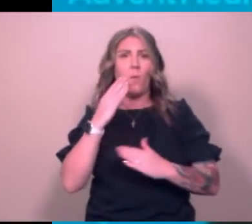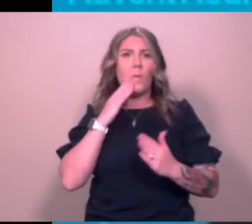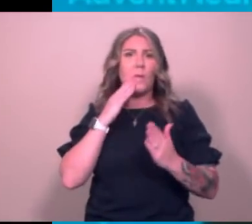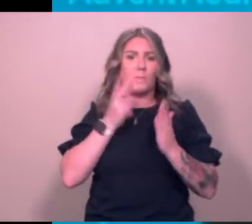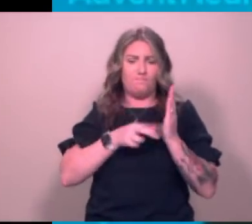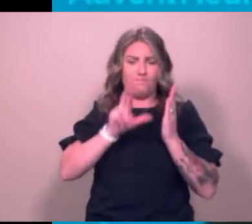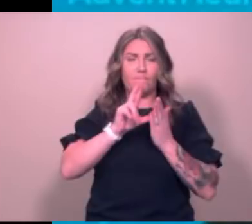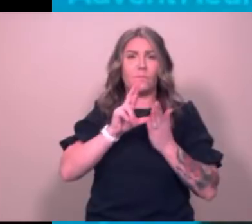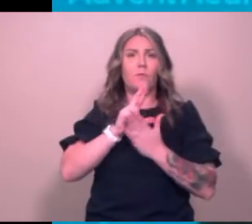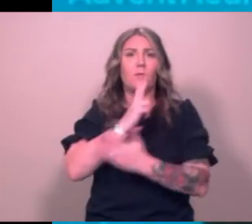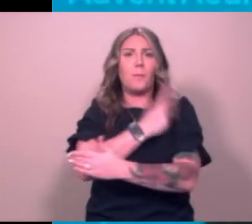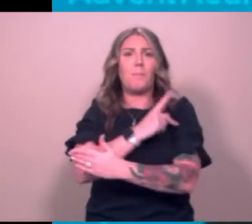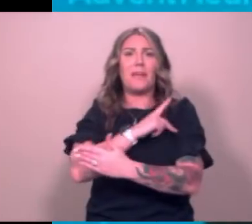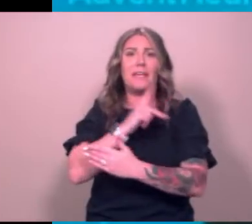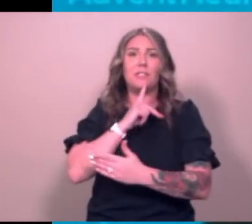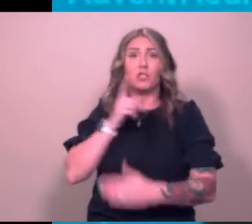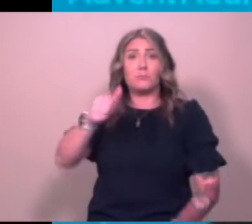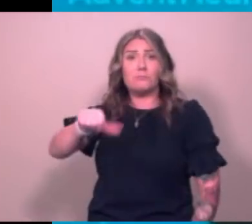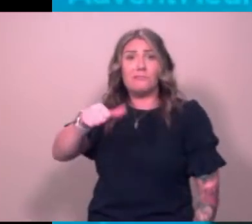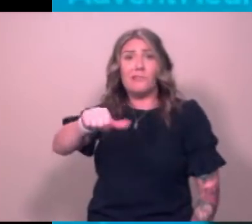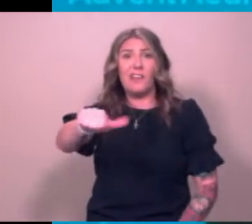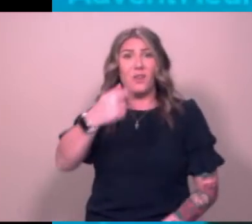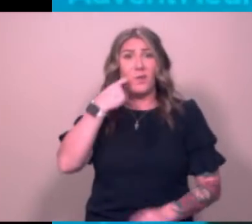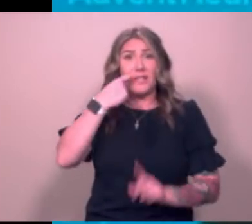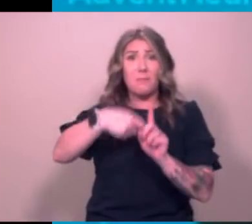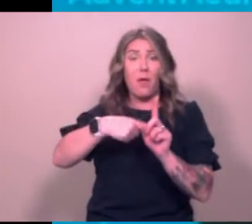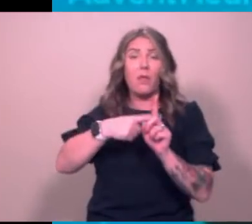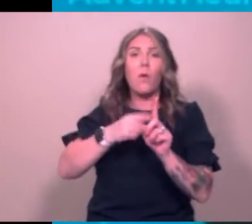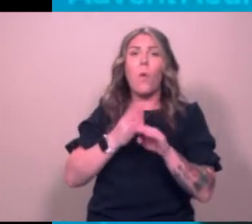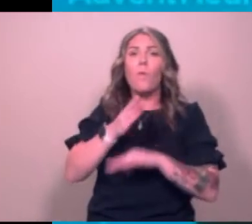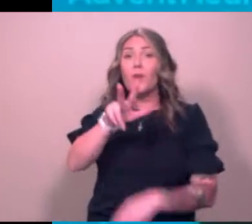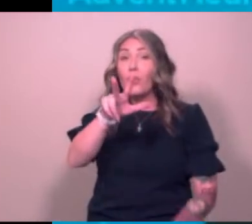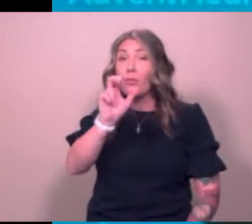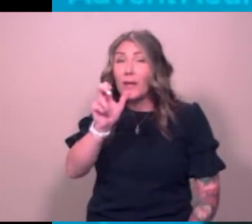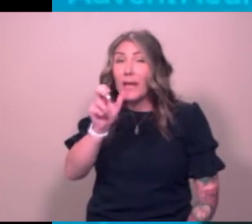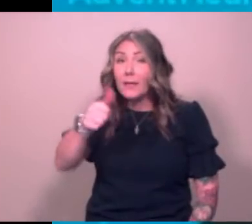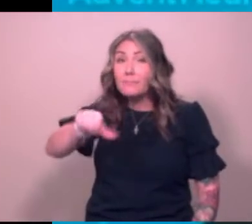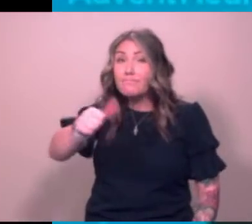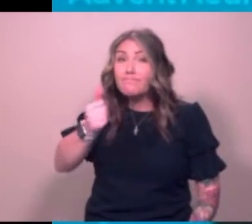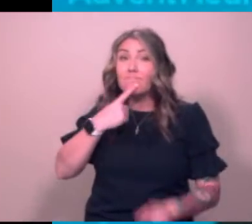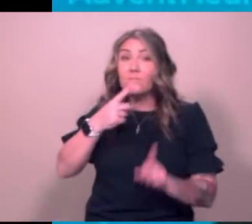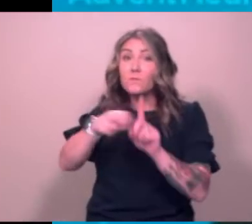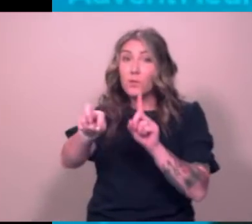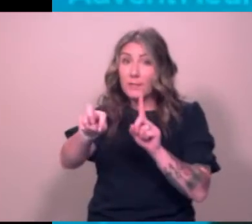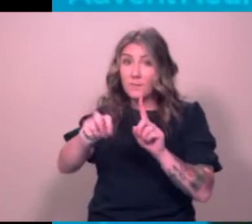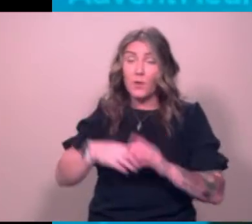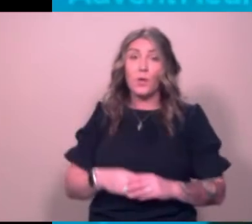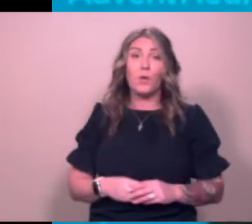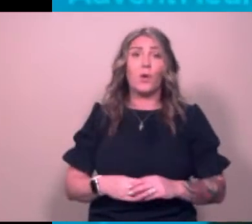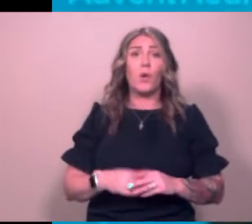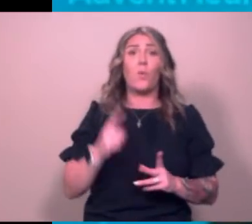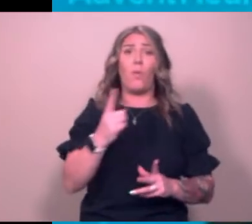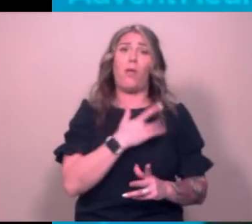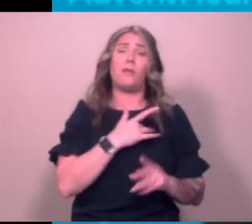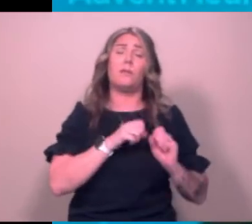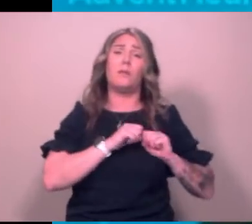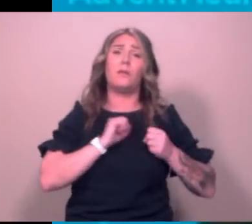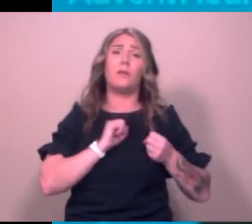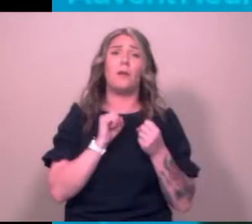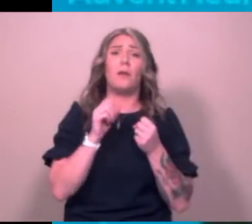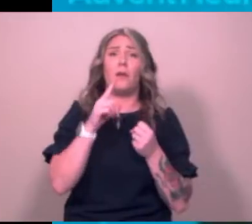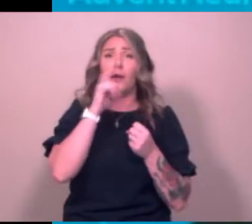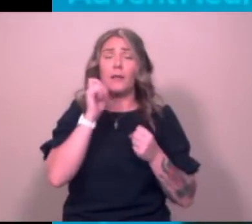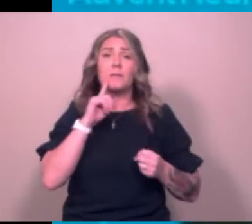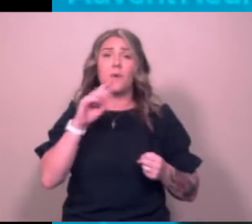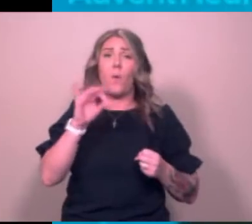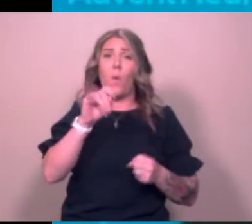patients we had to decline over the last month. We had over 300 declines of transfer. And one of them broke my heart because it was from Oakley,